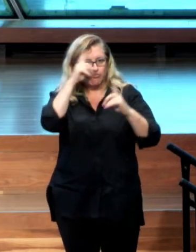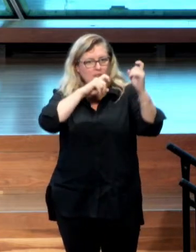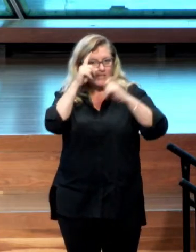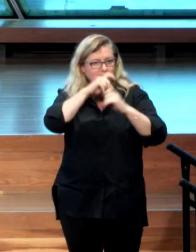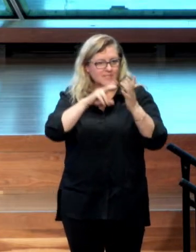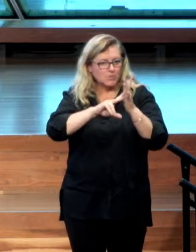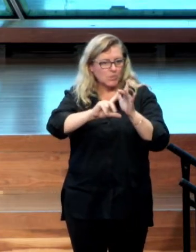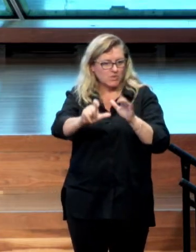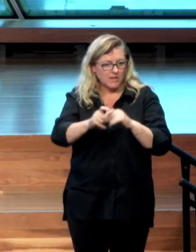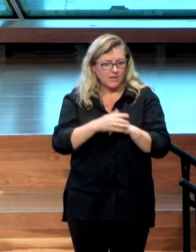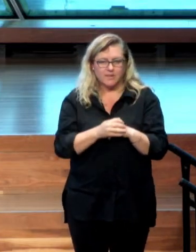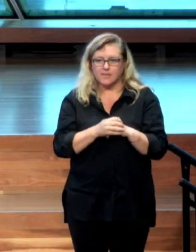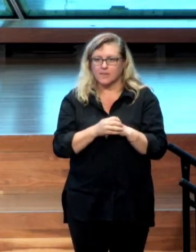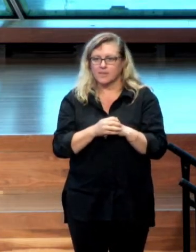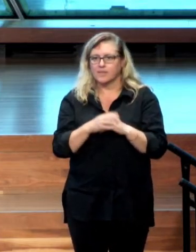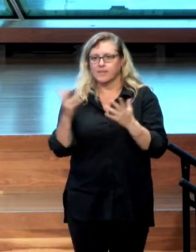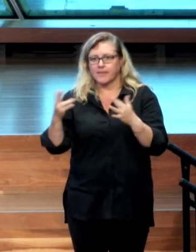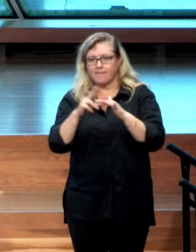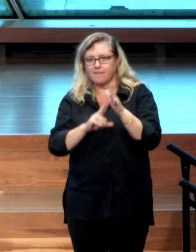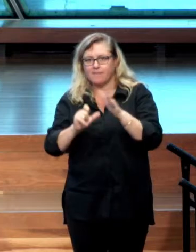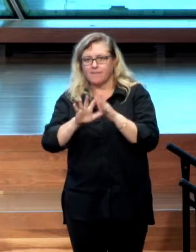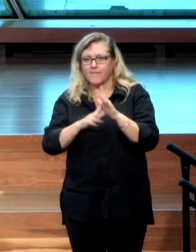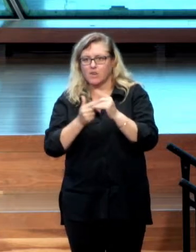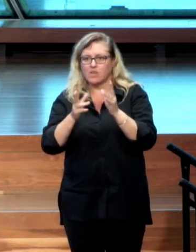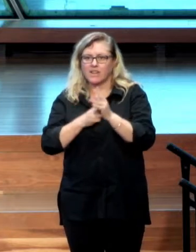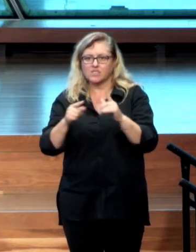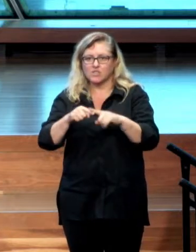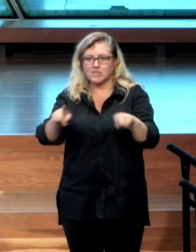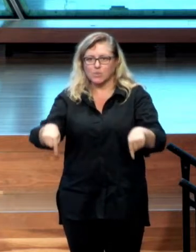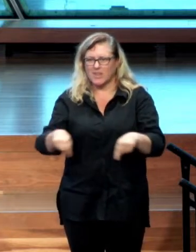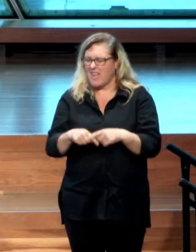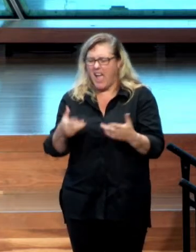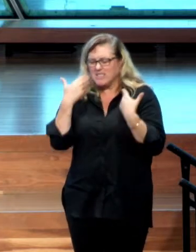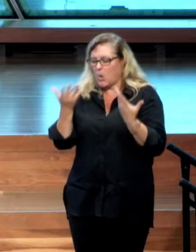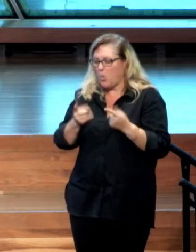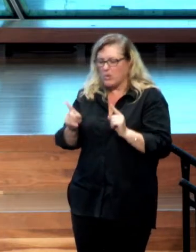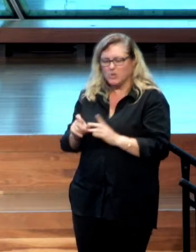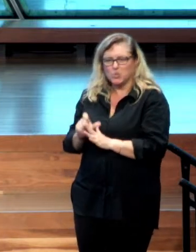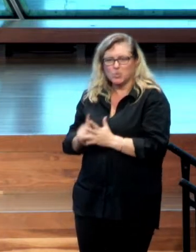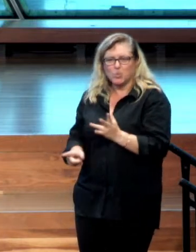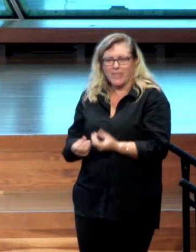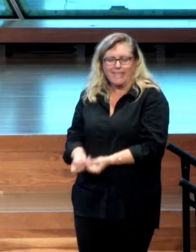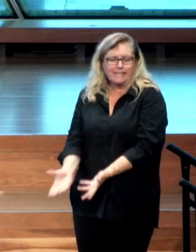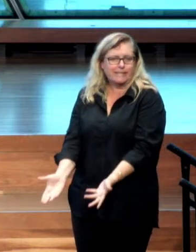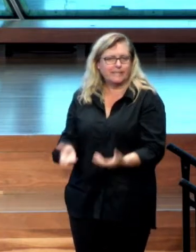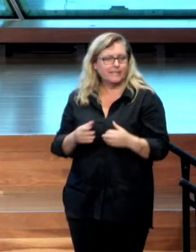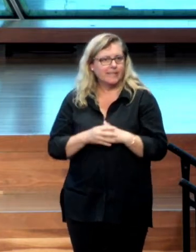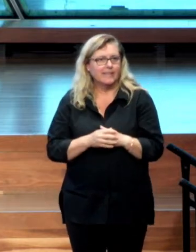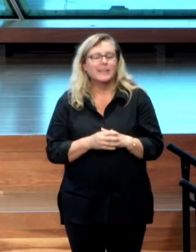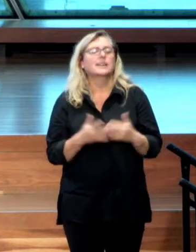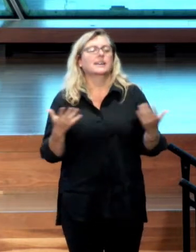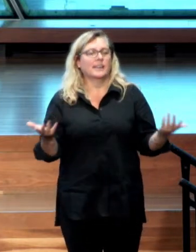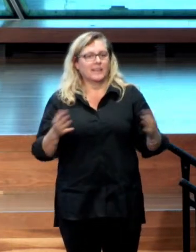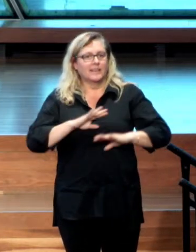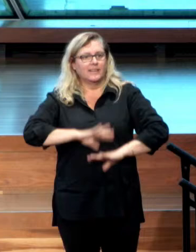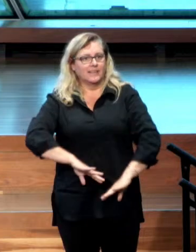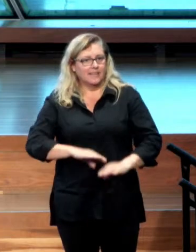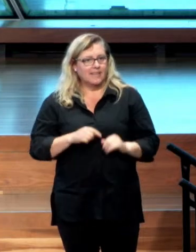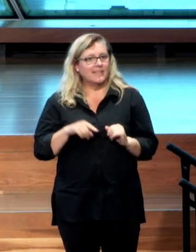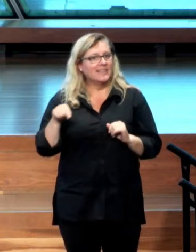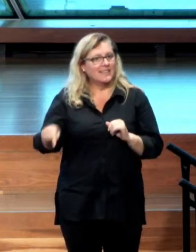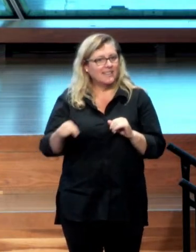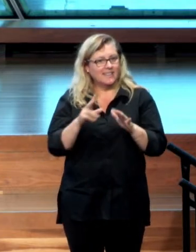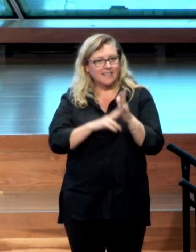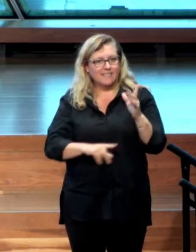Victoria, Fed Square, sorry, I never know what to do with this thing. There we go. Fed